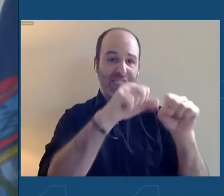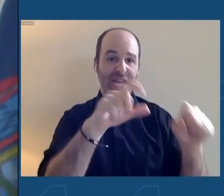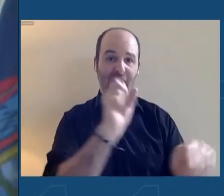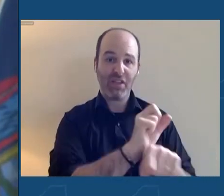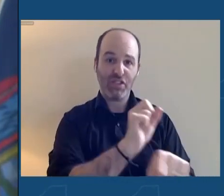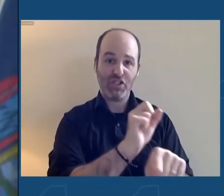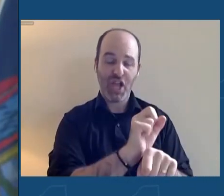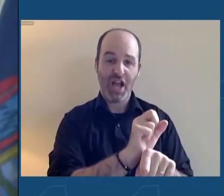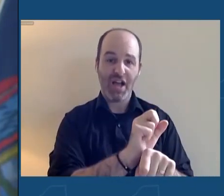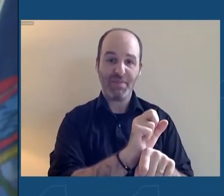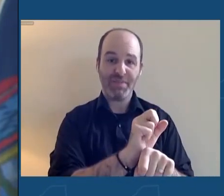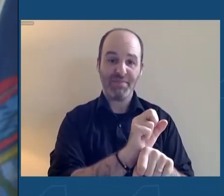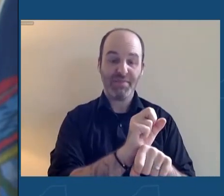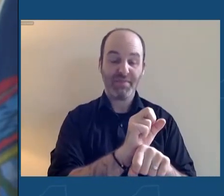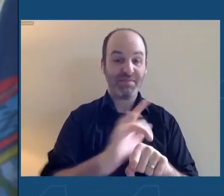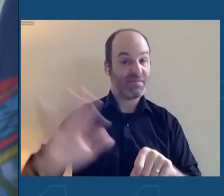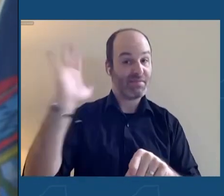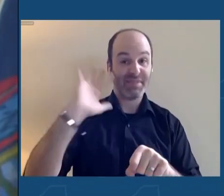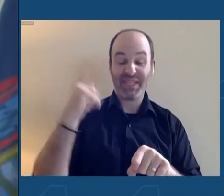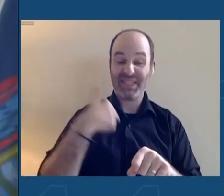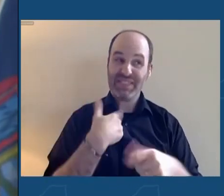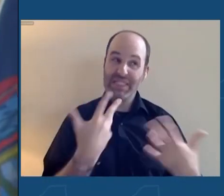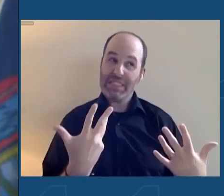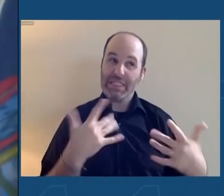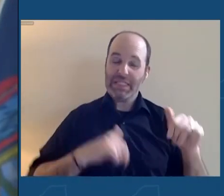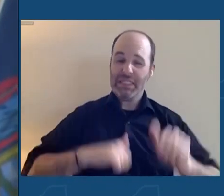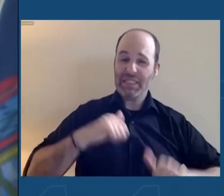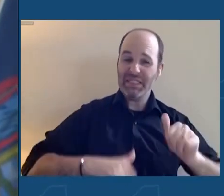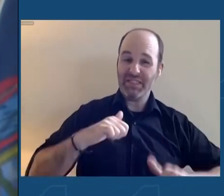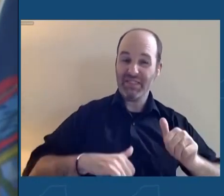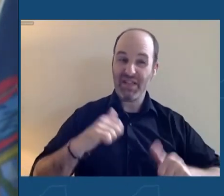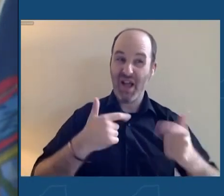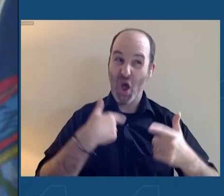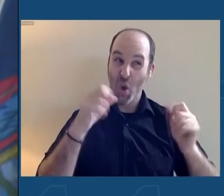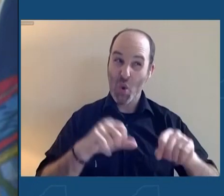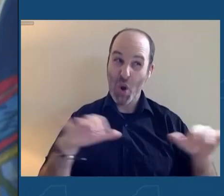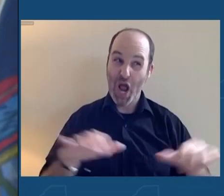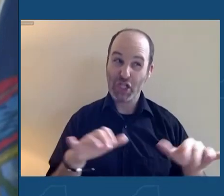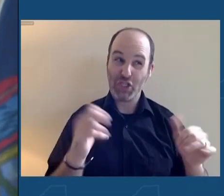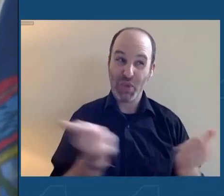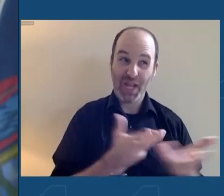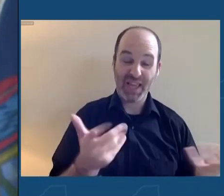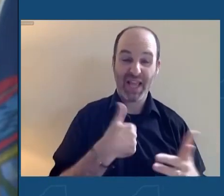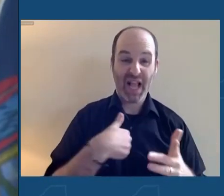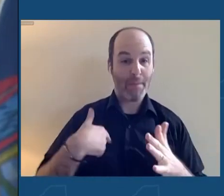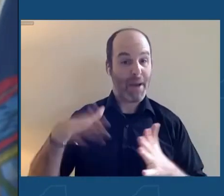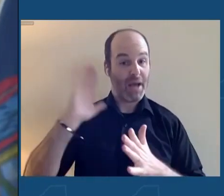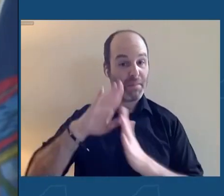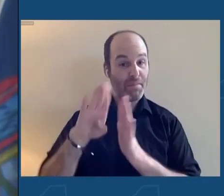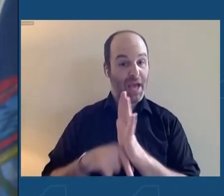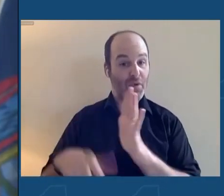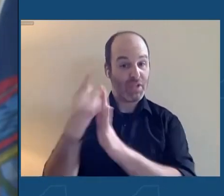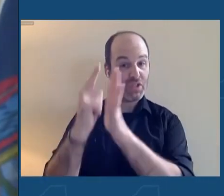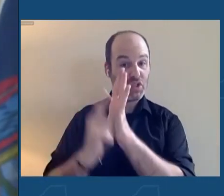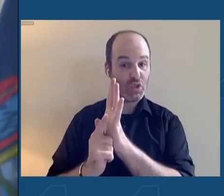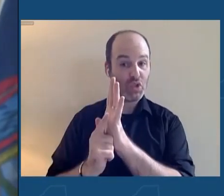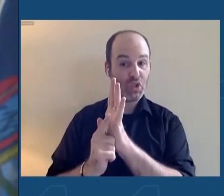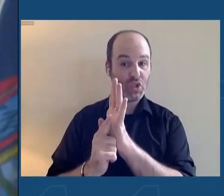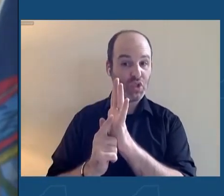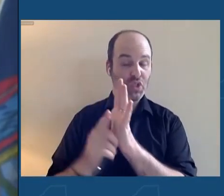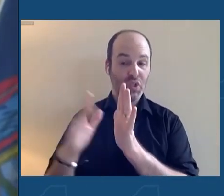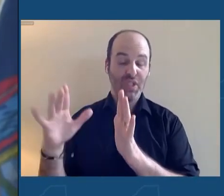At the time, I was doubtful about what I could do. My background is as an attorney. It's in municipal